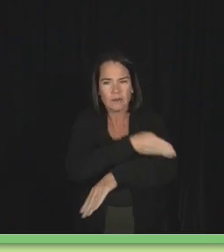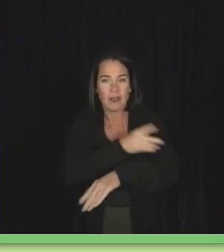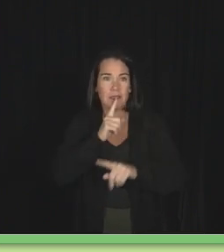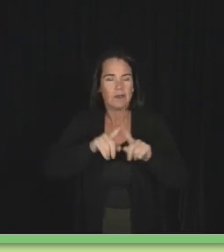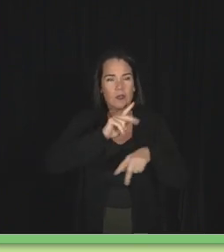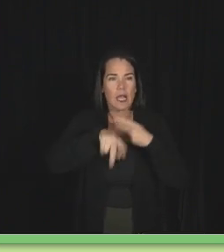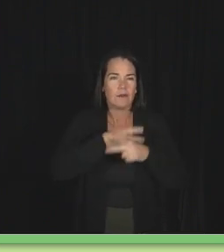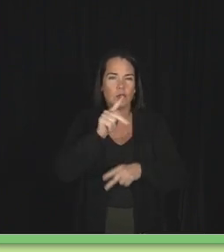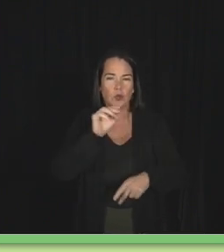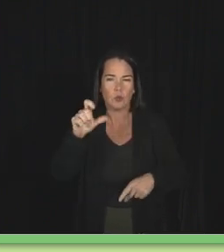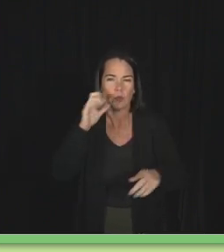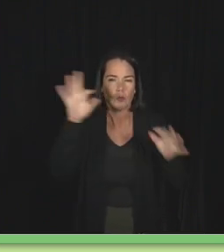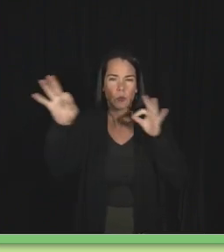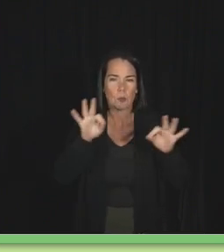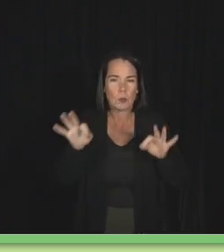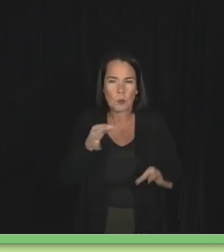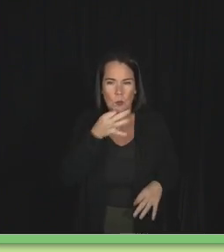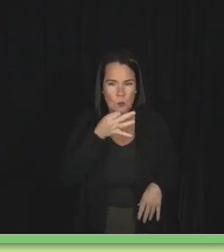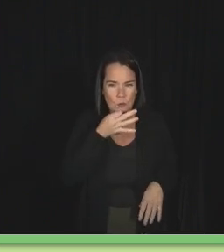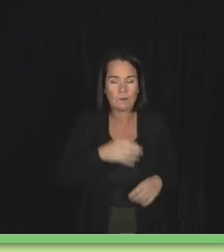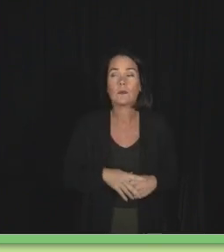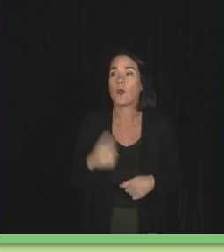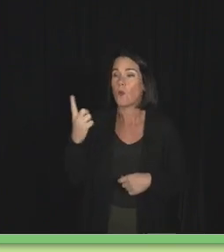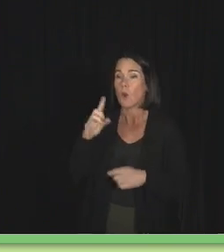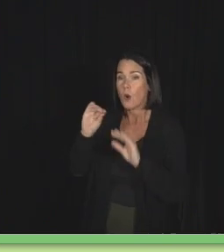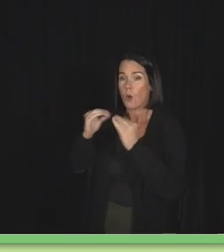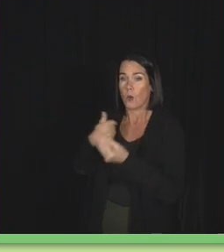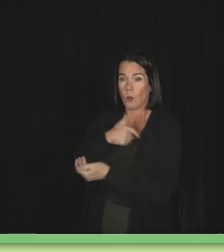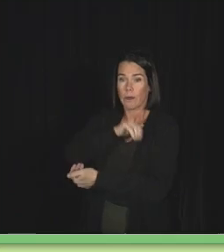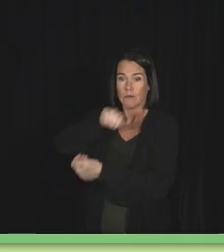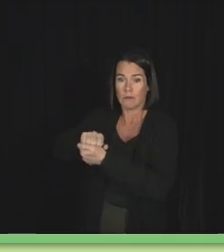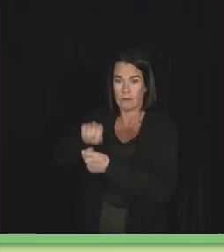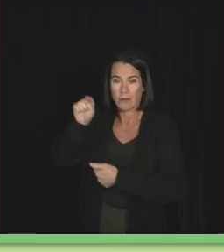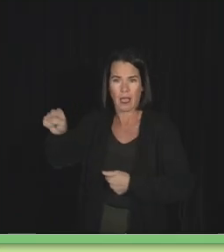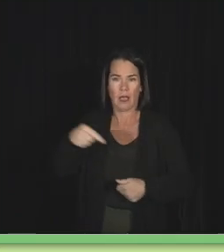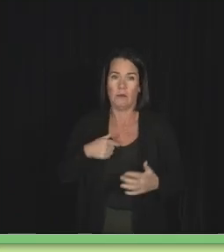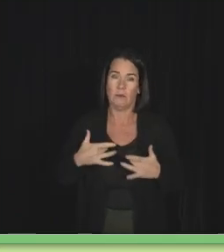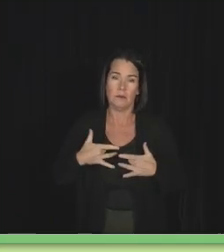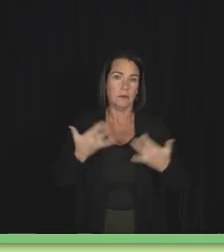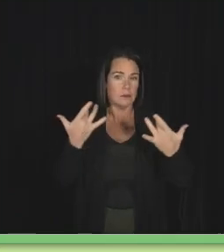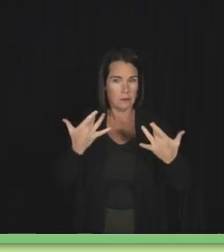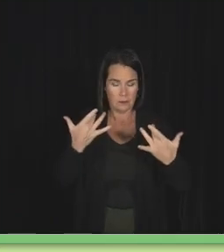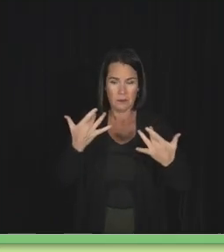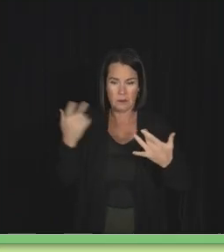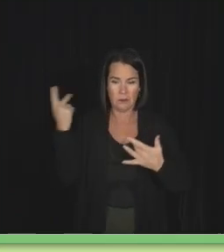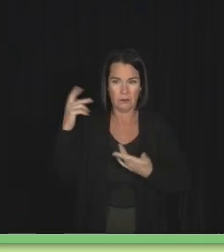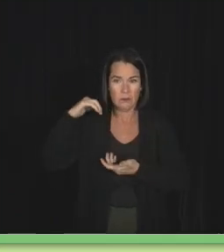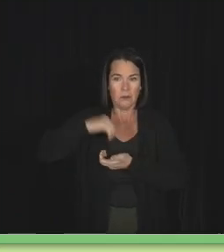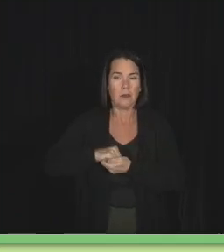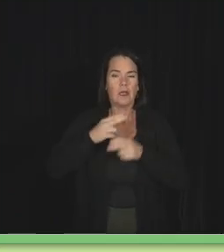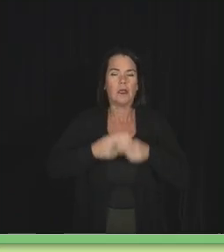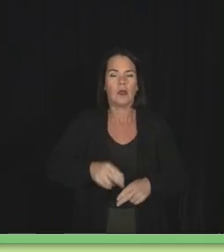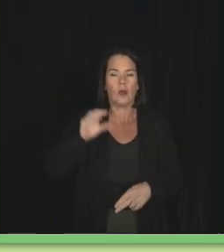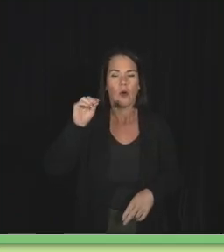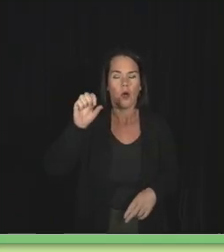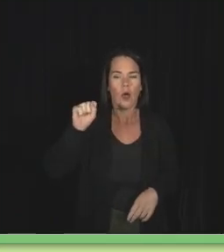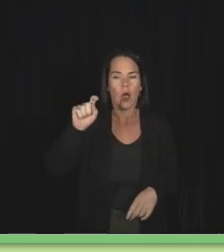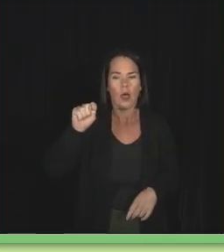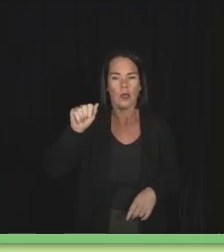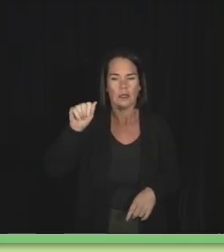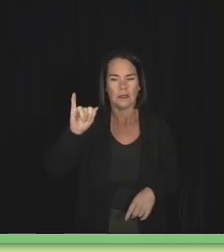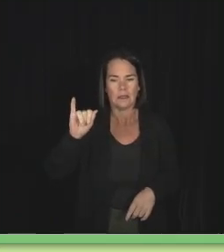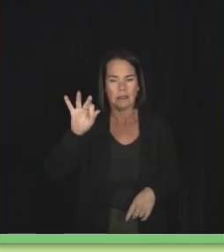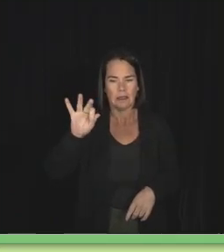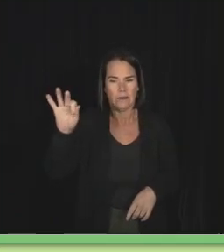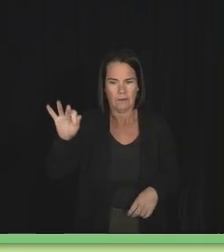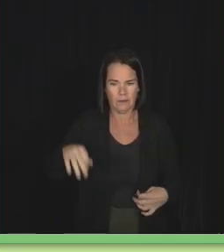tools, which we'll talk about soon. So one of the organizations that we've partnered with that I'm very happy to work with is called OSTIF, and I'm